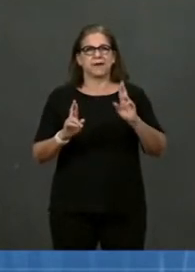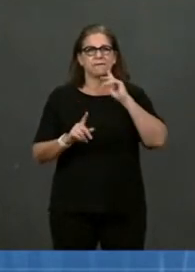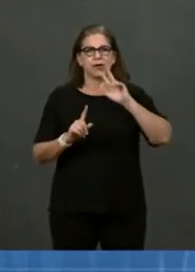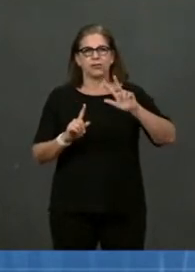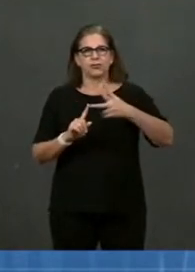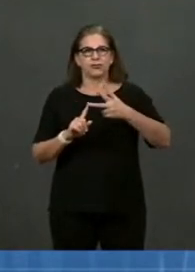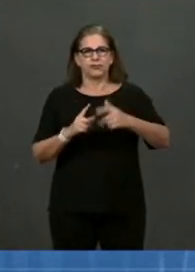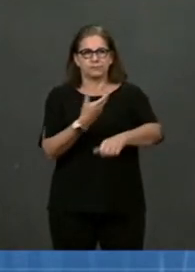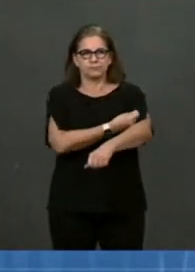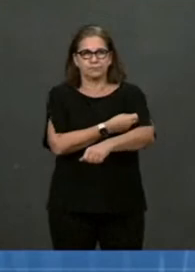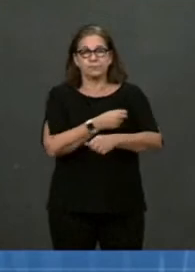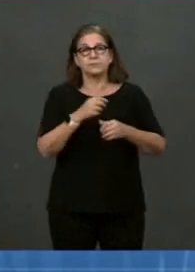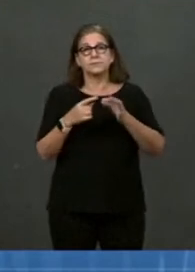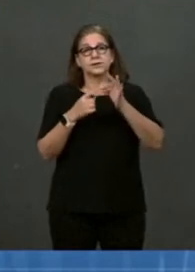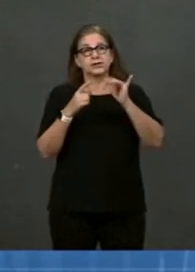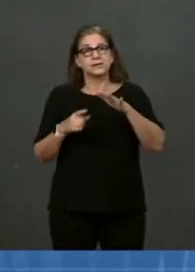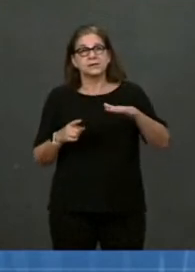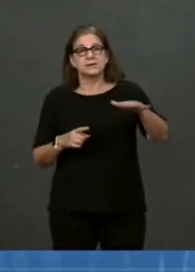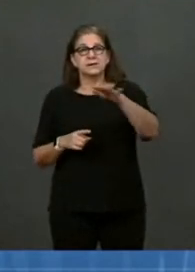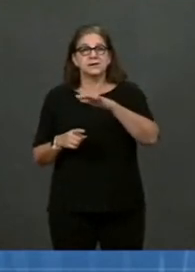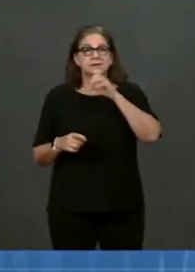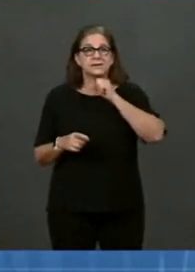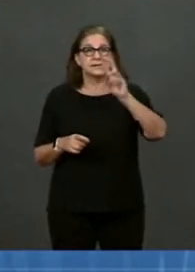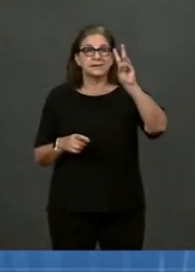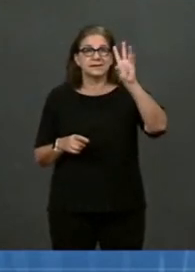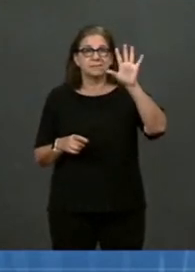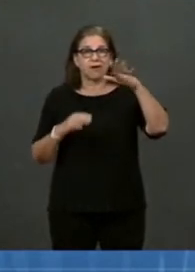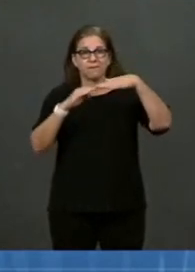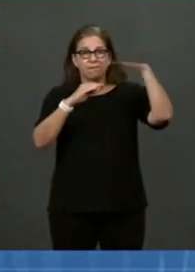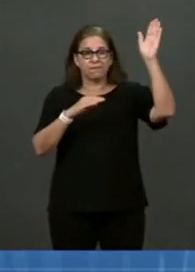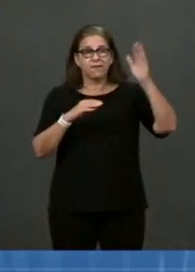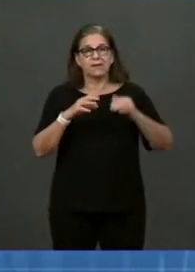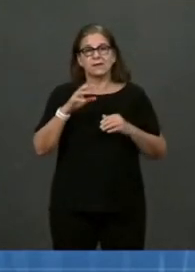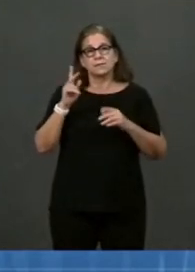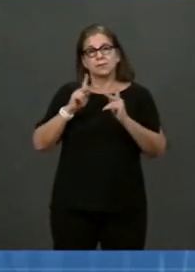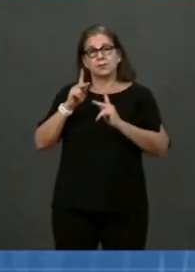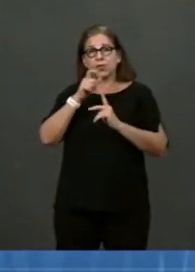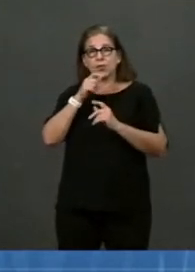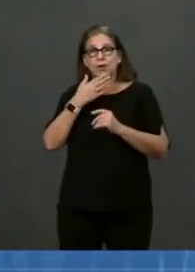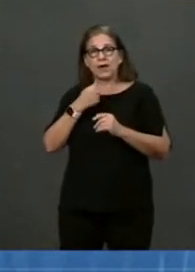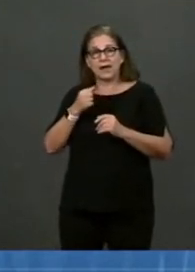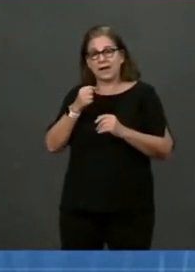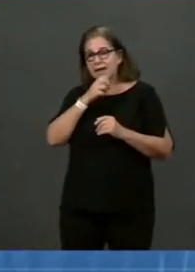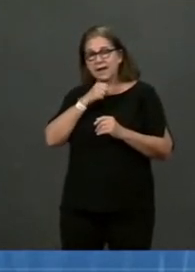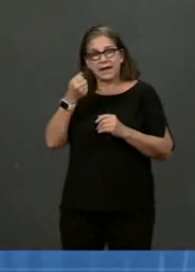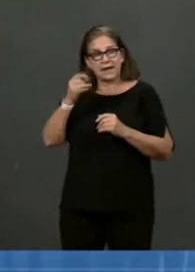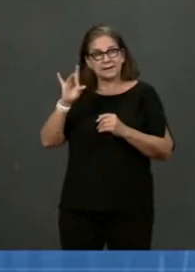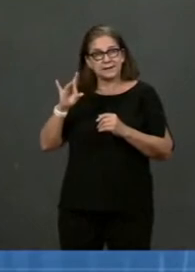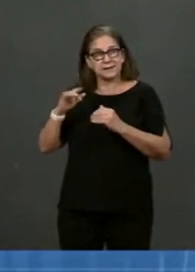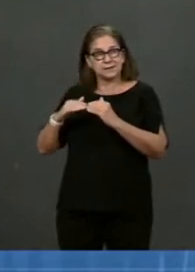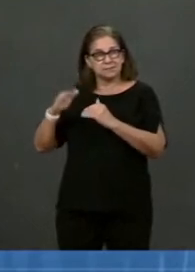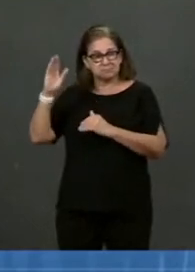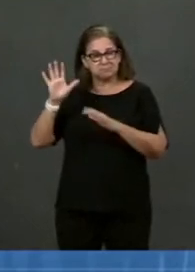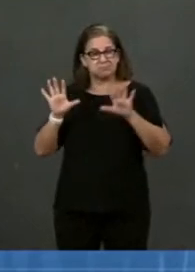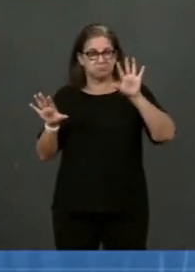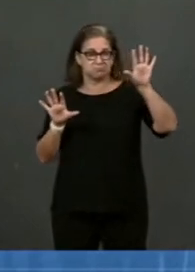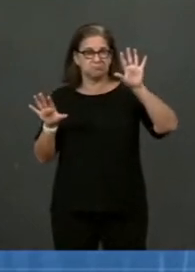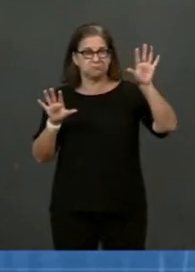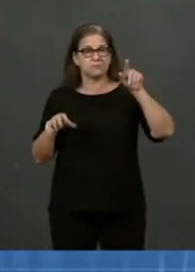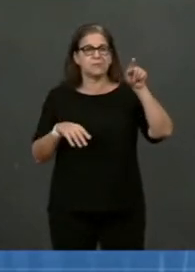who are 18 and older and live in long-term care settings, have underlying medical conditions, or live or work